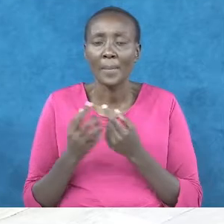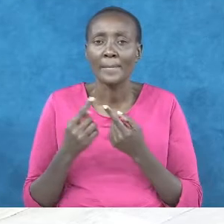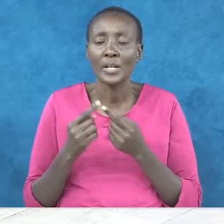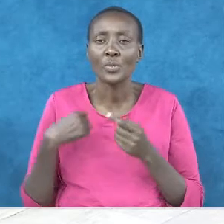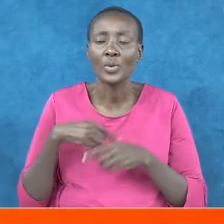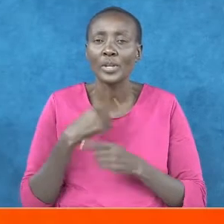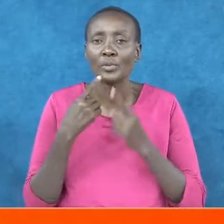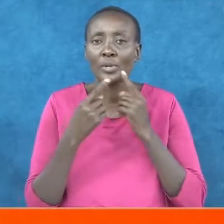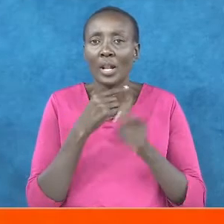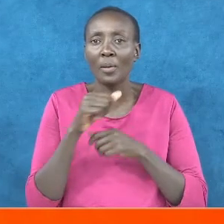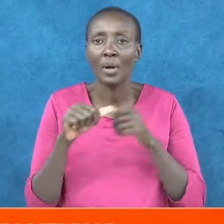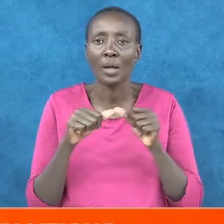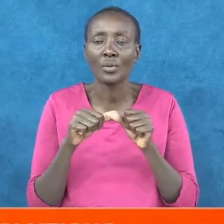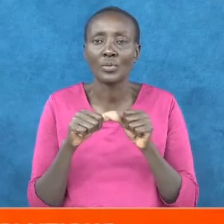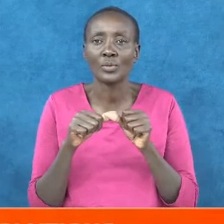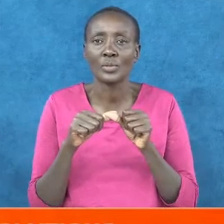talking about